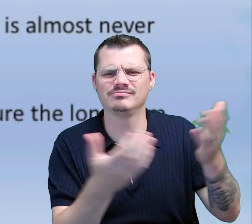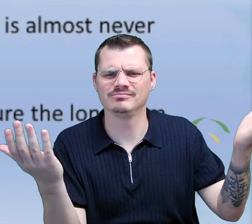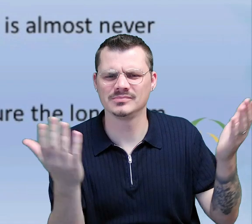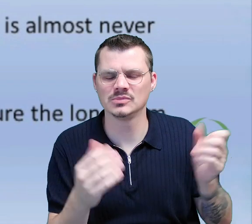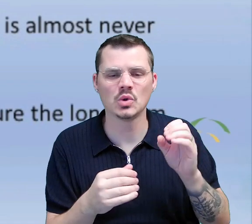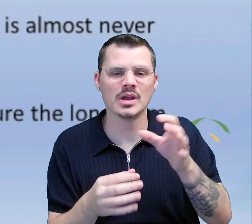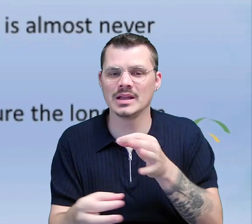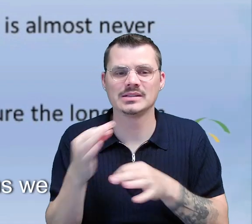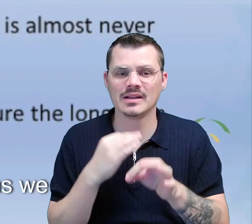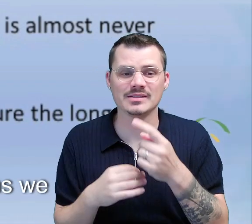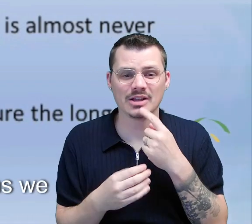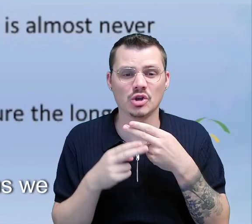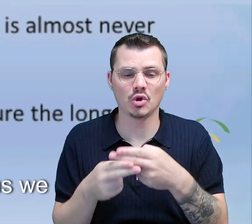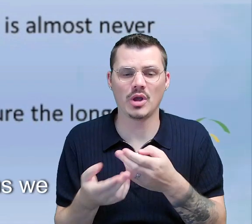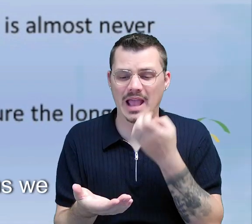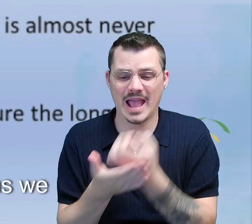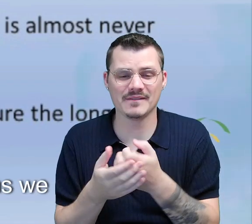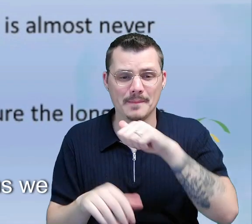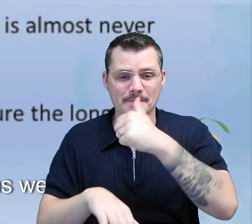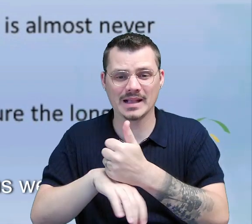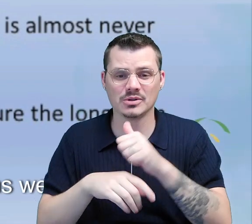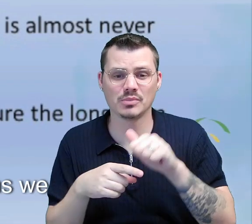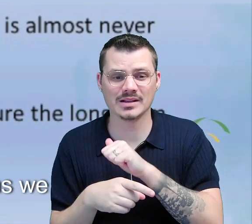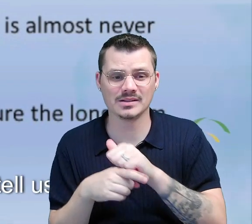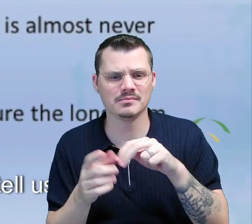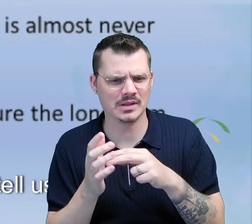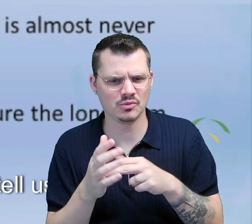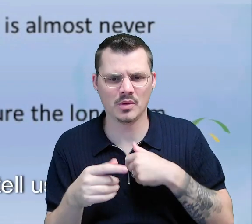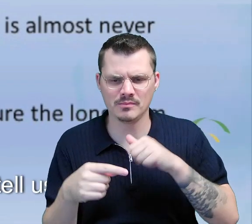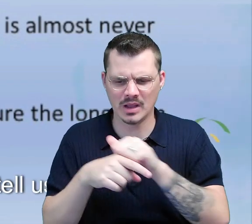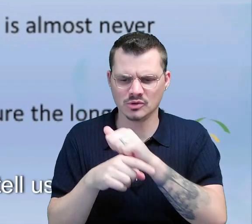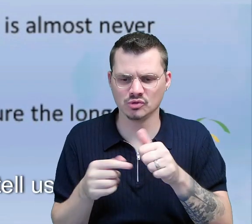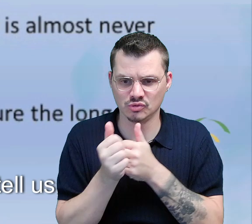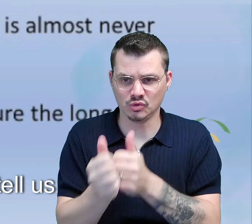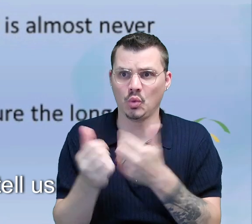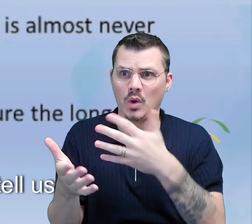of saying, let's do evidence-based practice, which means we practice